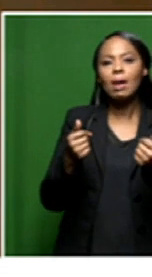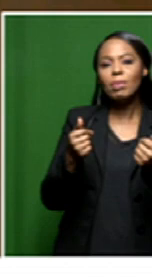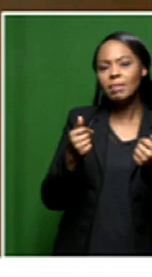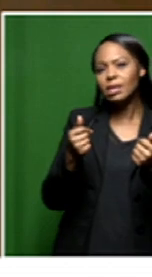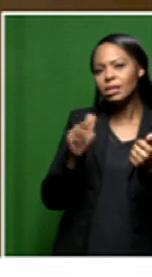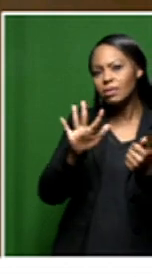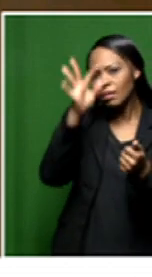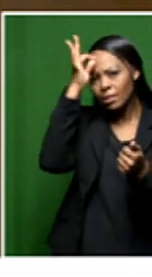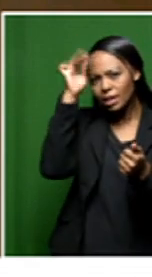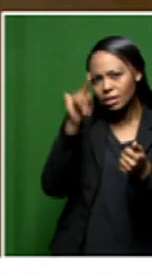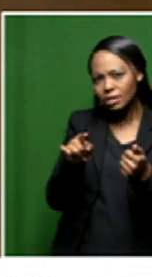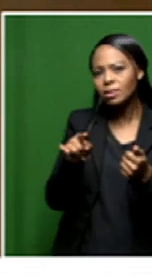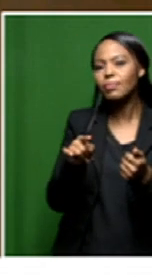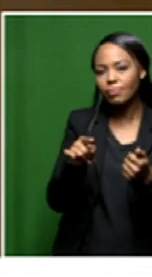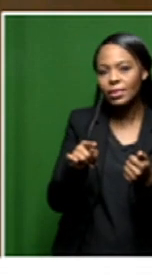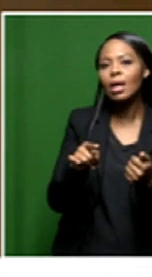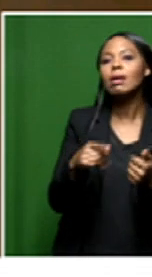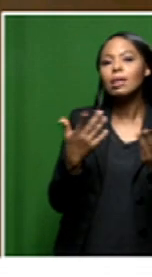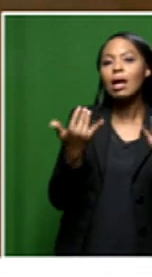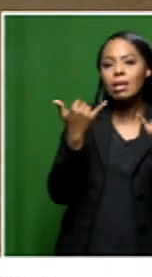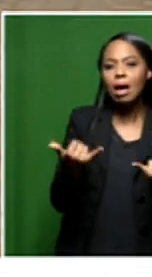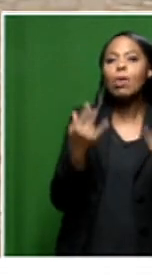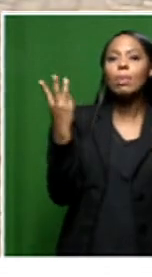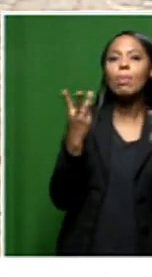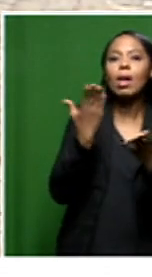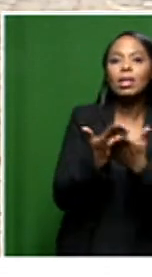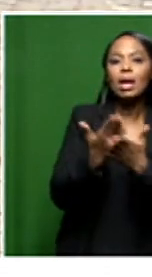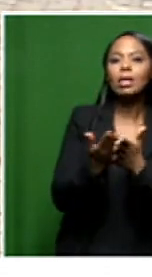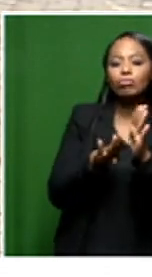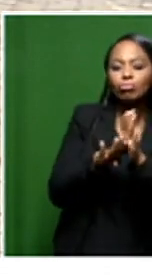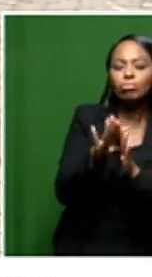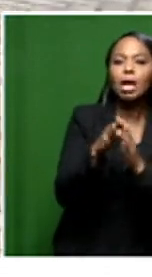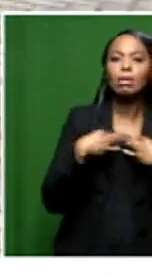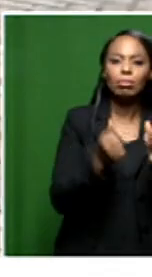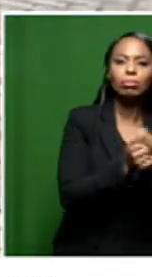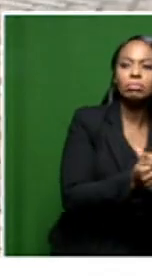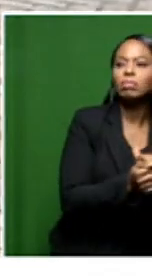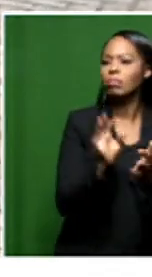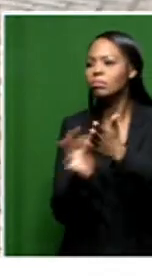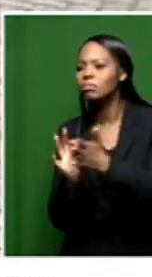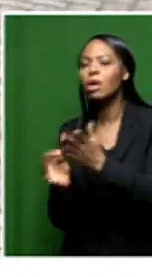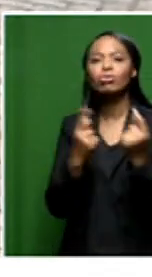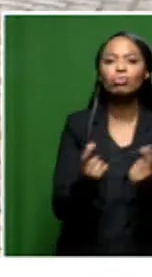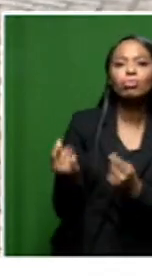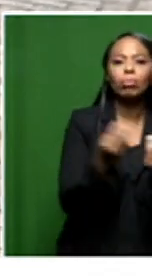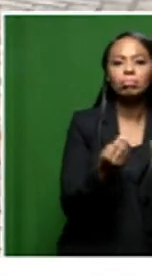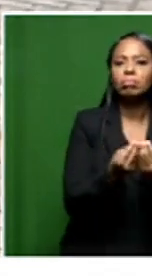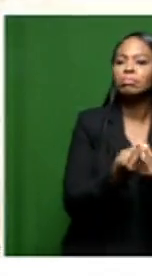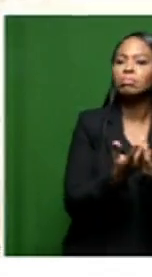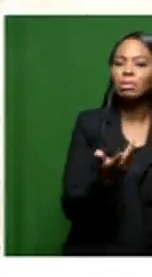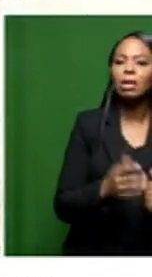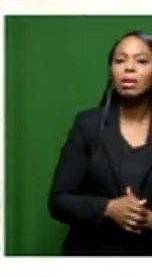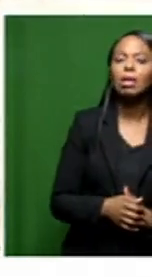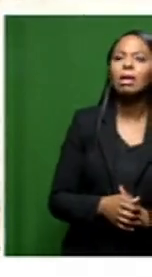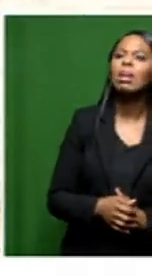well as time effective, and allows people to get their washing done, improve their hygiene, as well as their daily living conditions, whilst... So it's